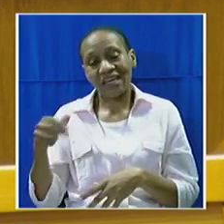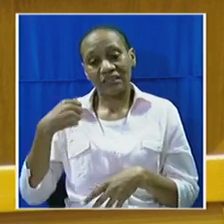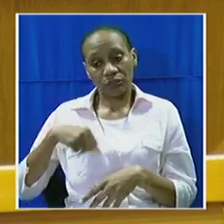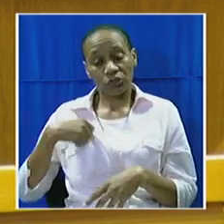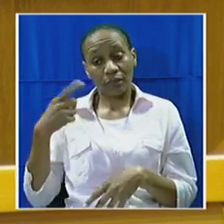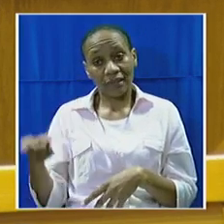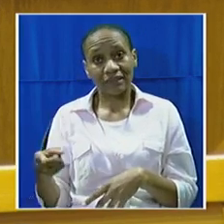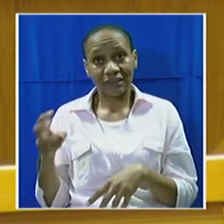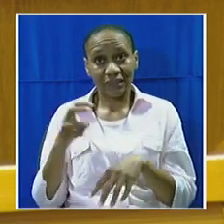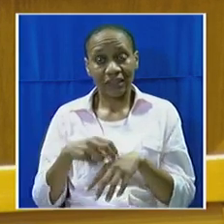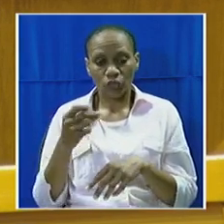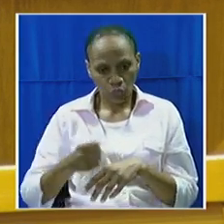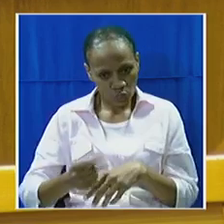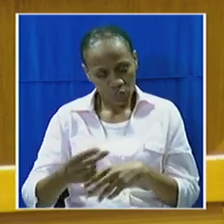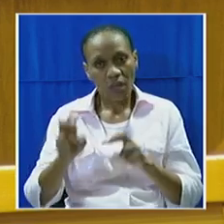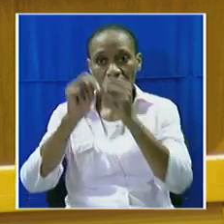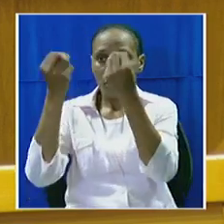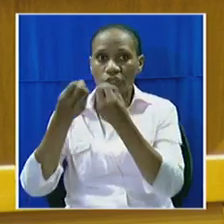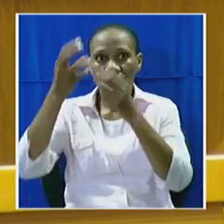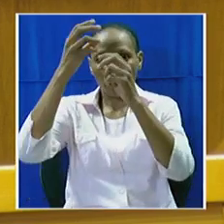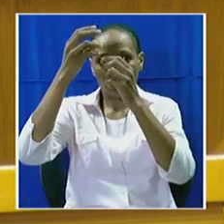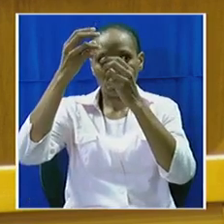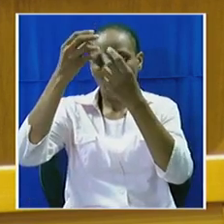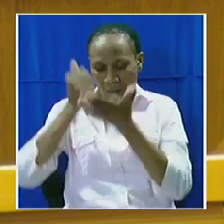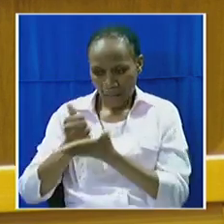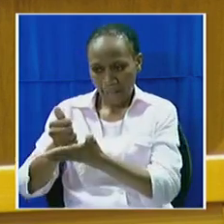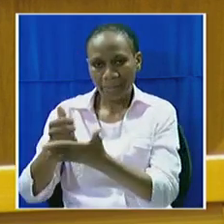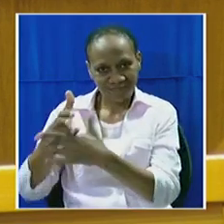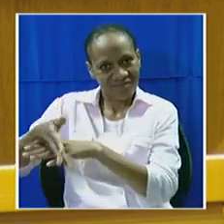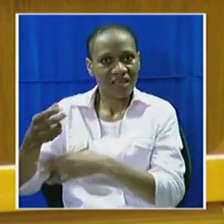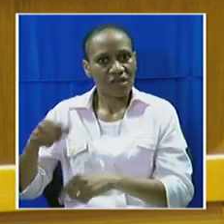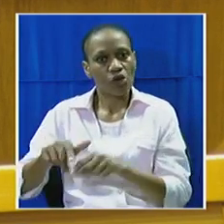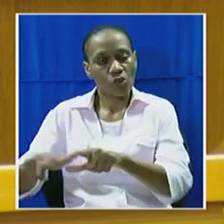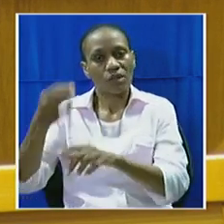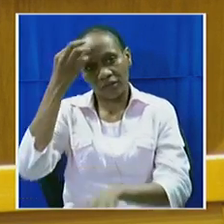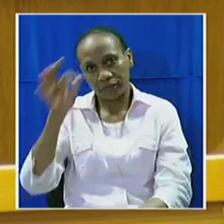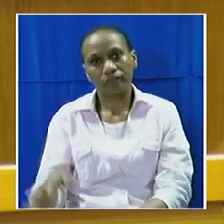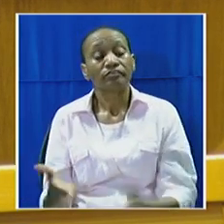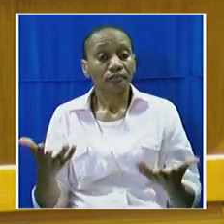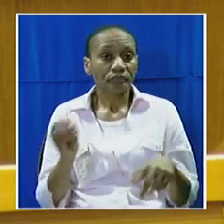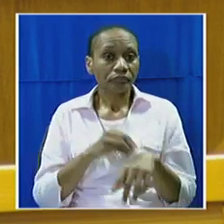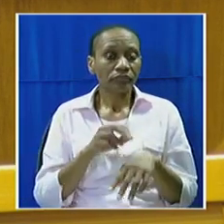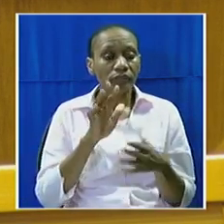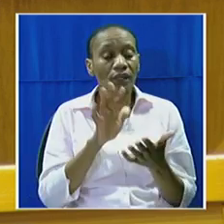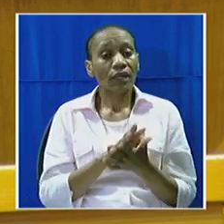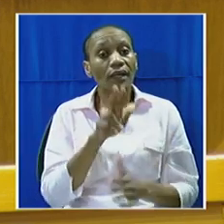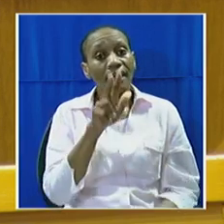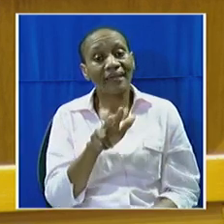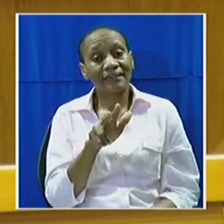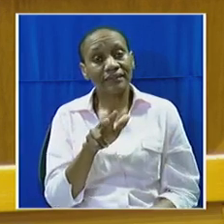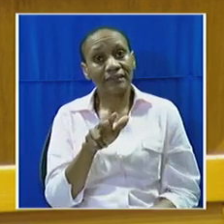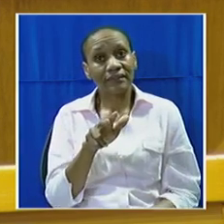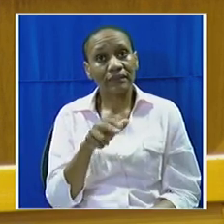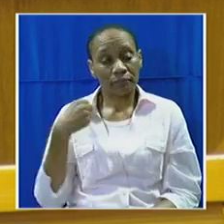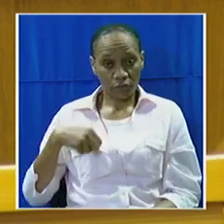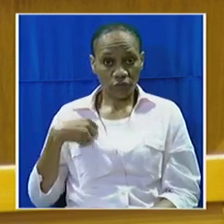municipalities needs urgent national intervention. It is a national crisis when 18 out of the